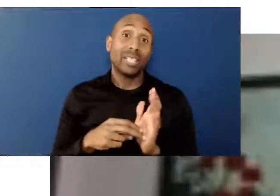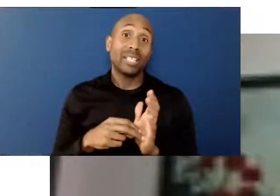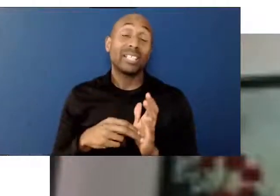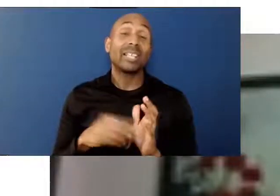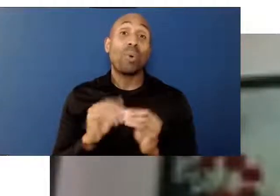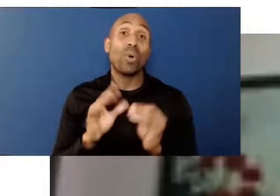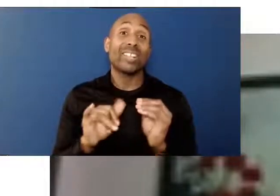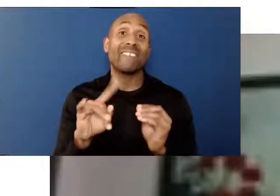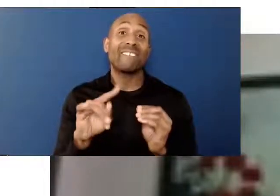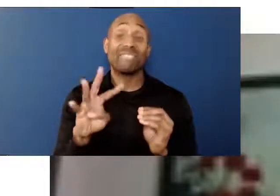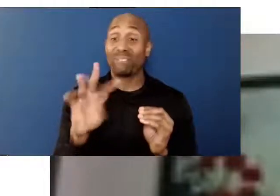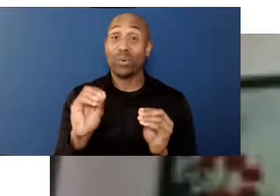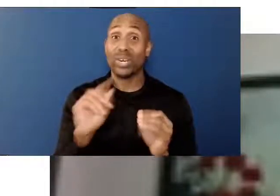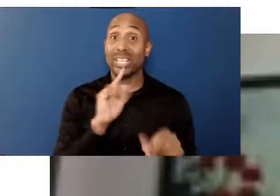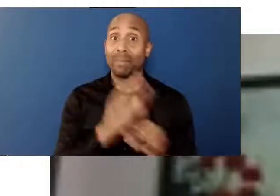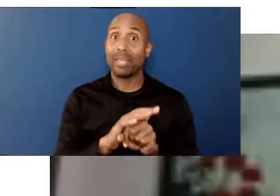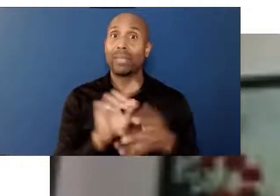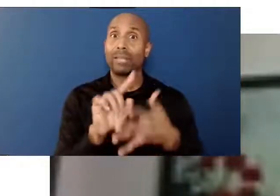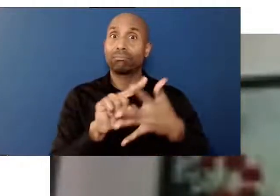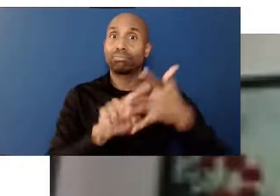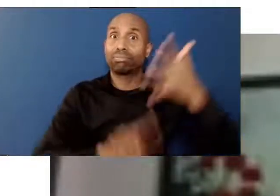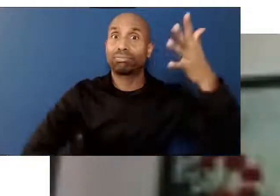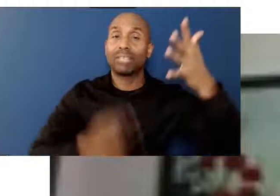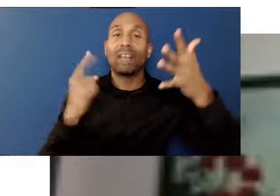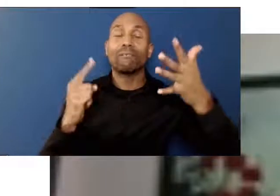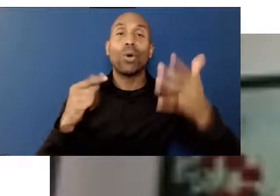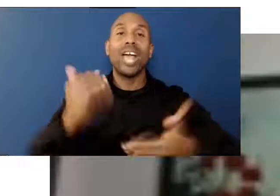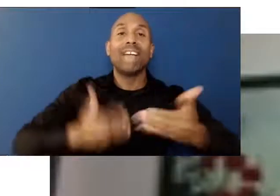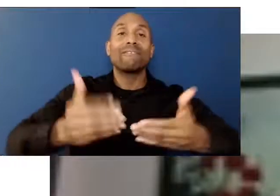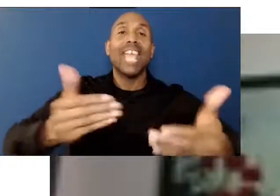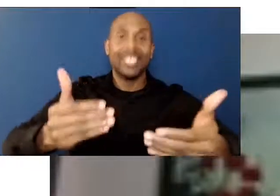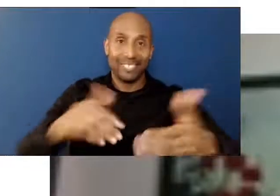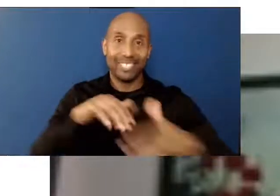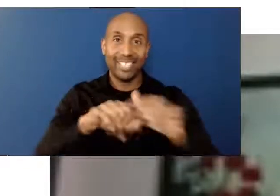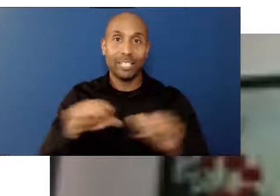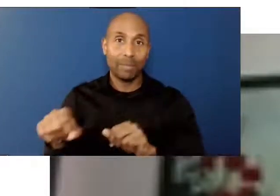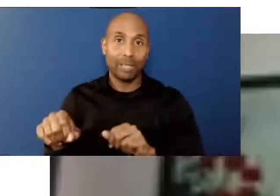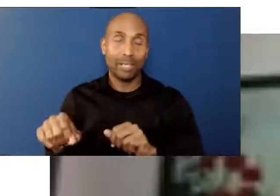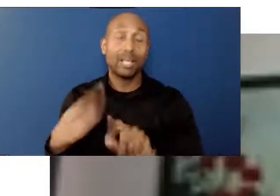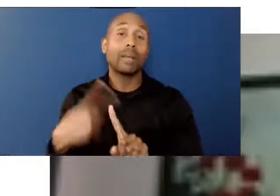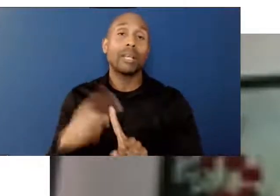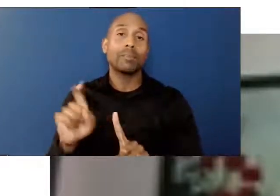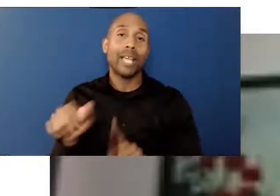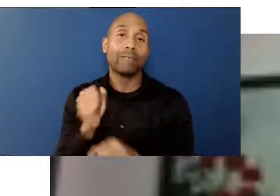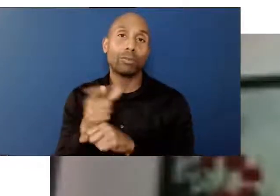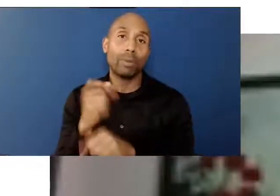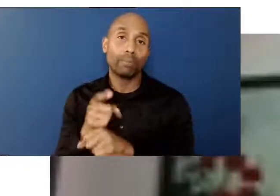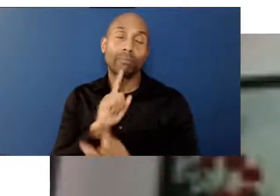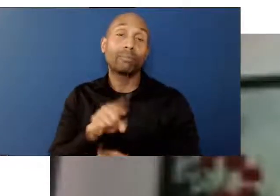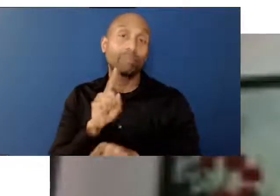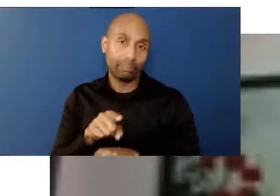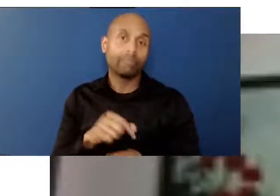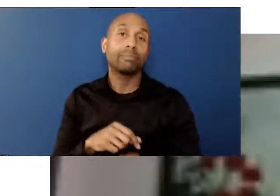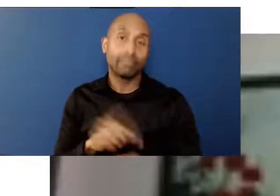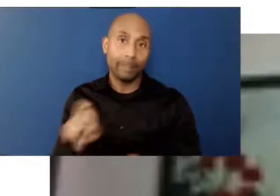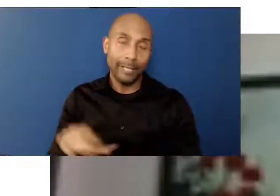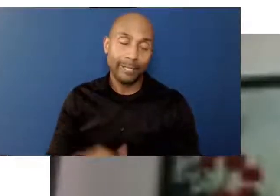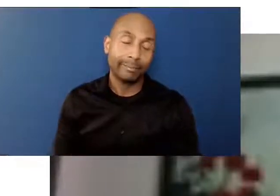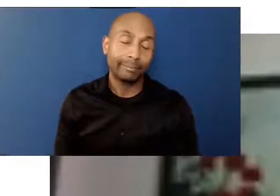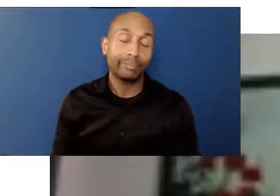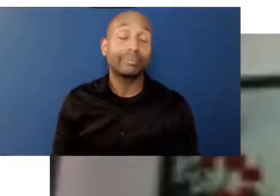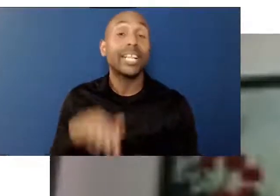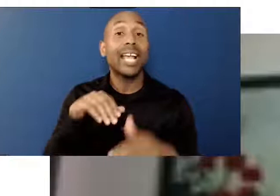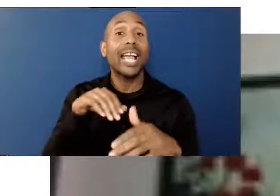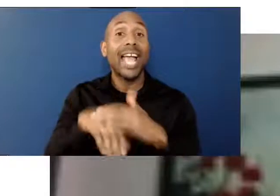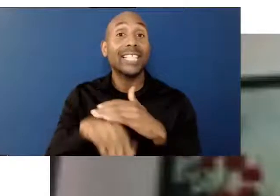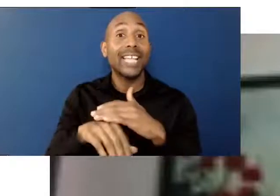have a commitment to report on those annually. And, Access by Design has a number of priorities